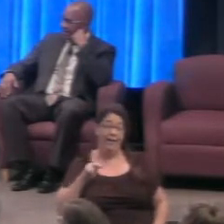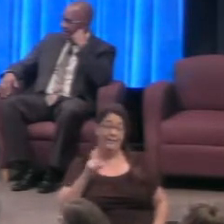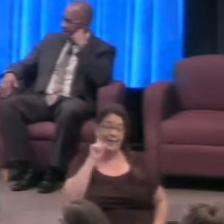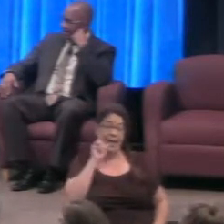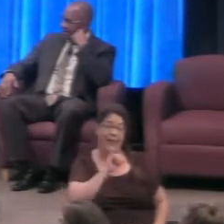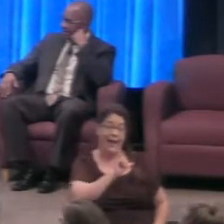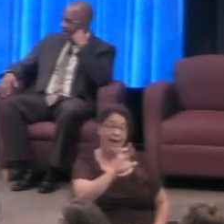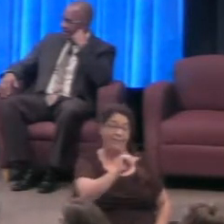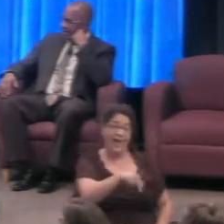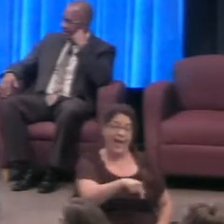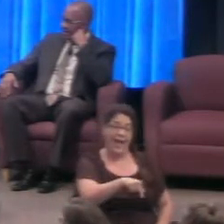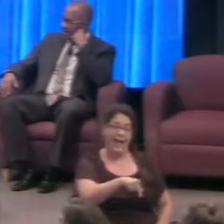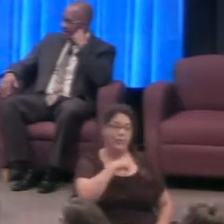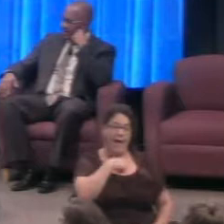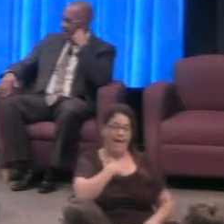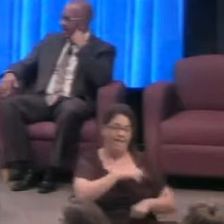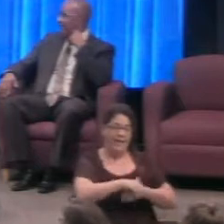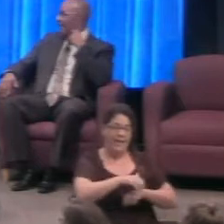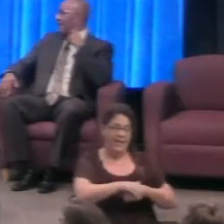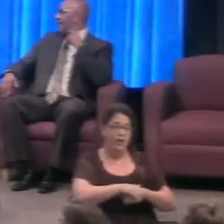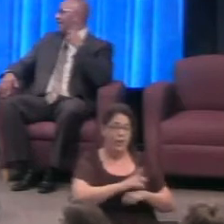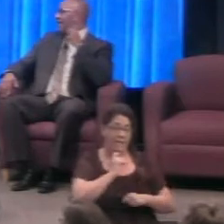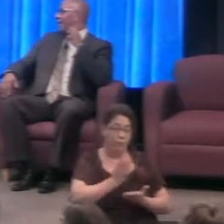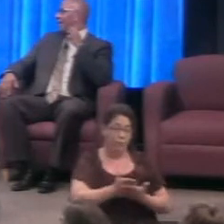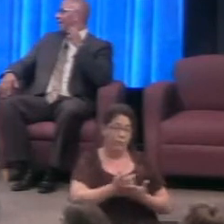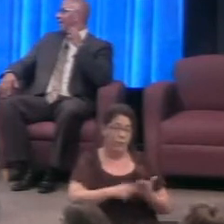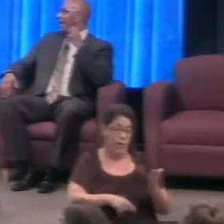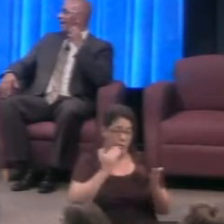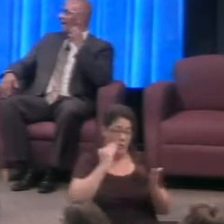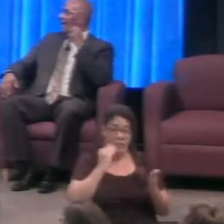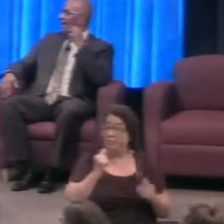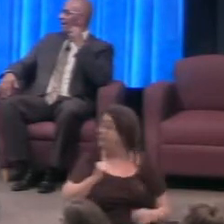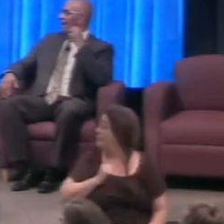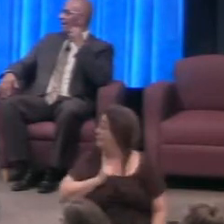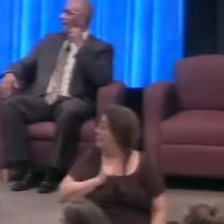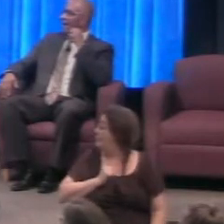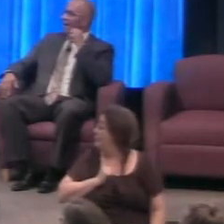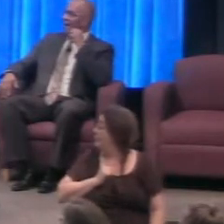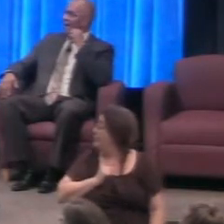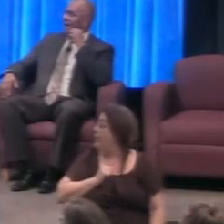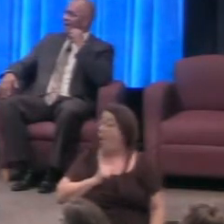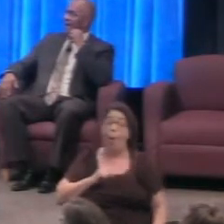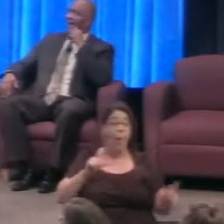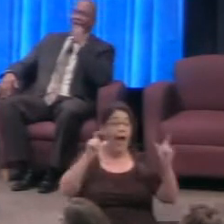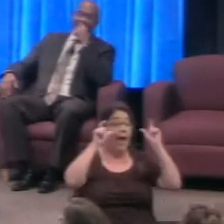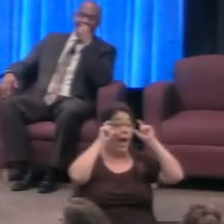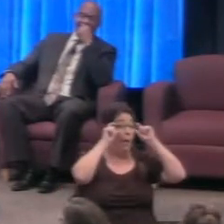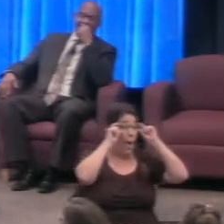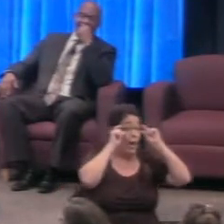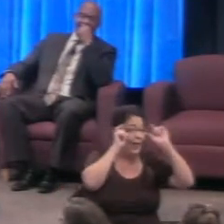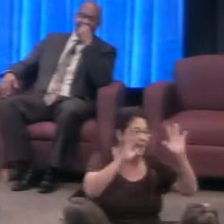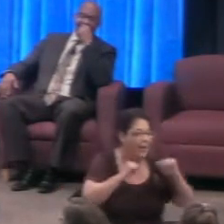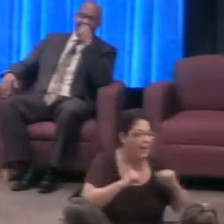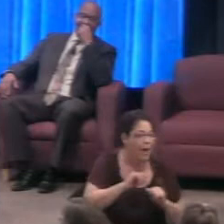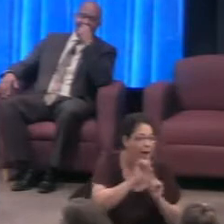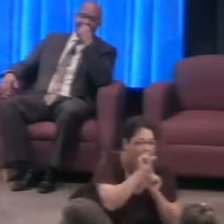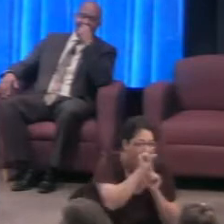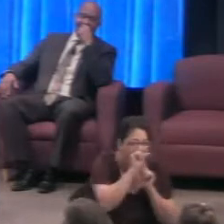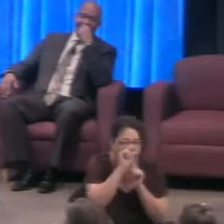This one doesn't have English, so you have to prove that you know what you're doing. Oh, I better put my glasses